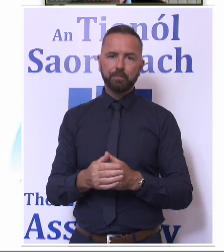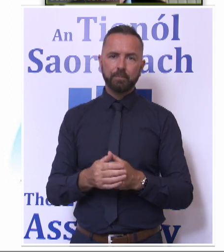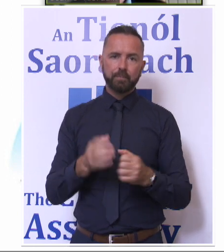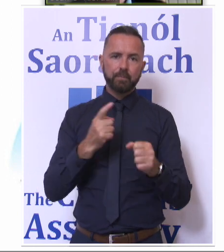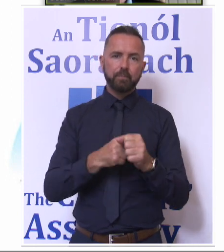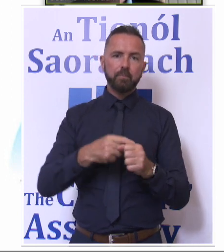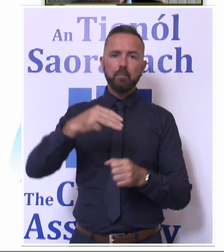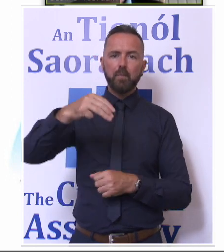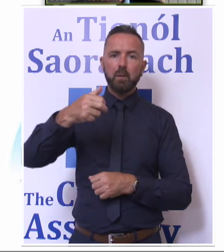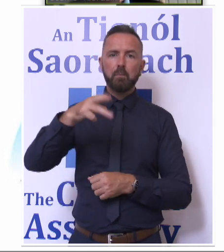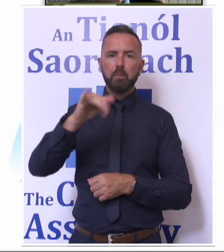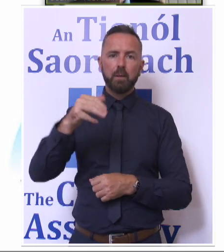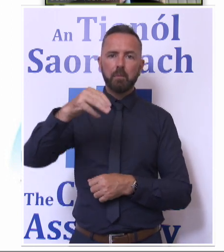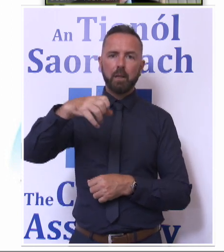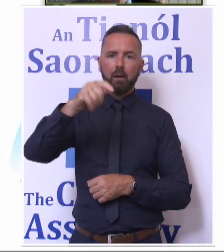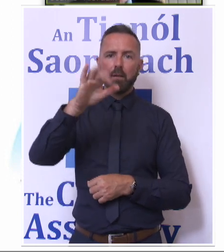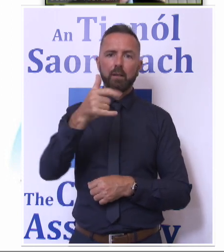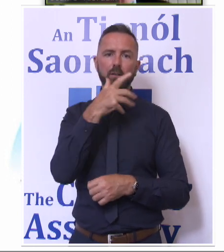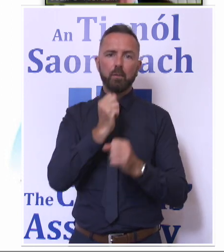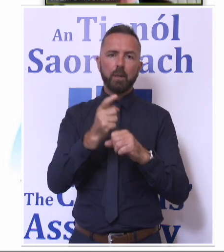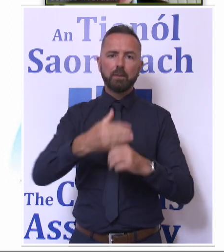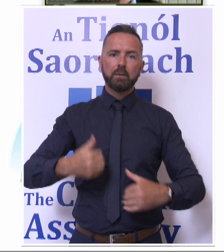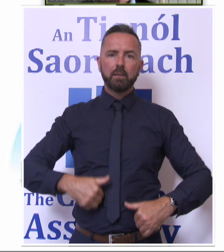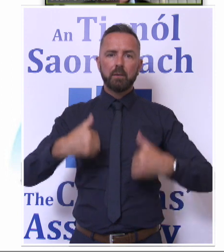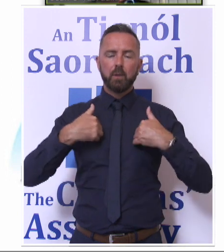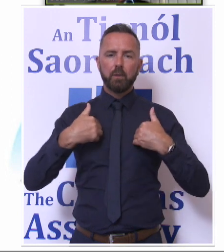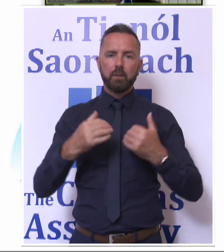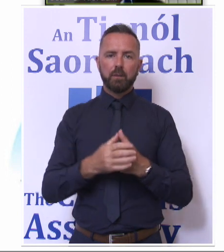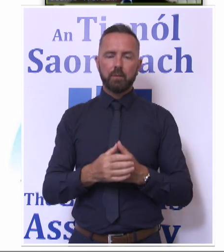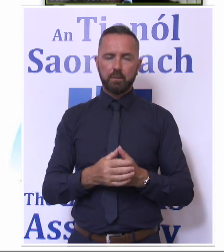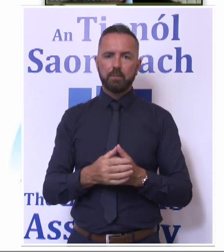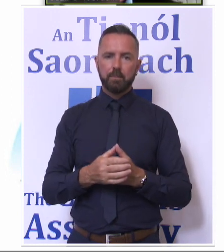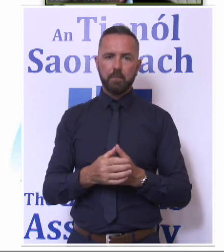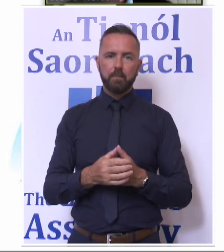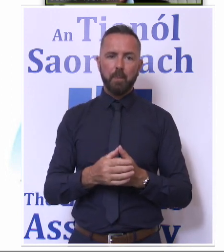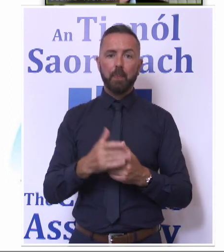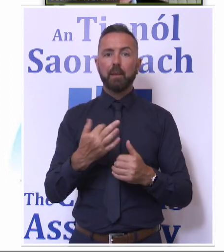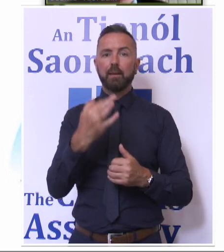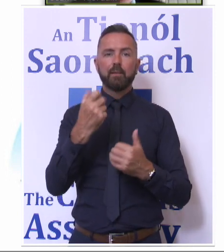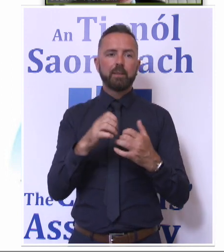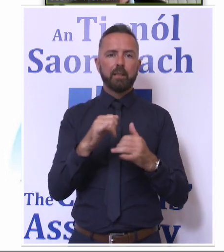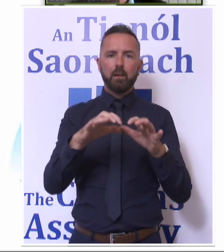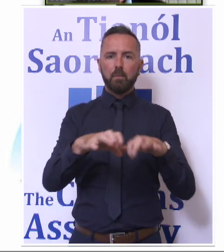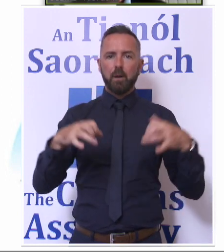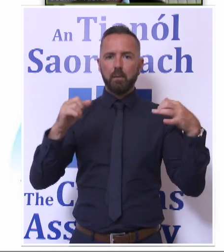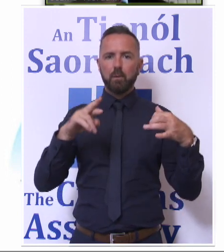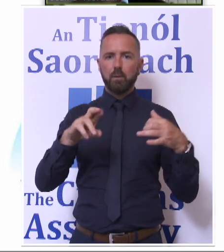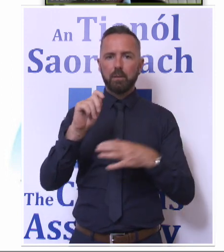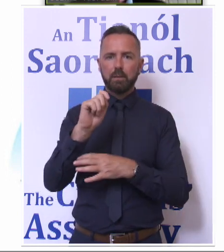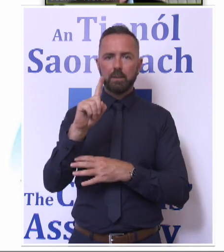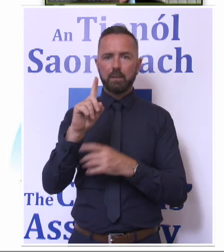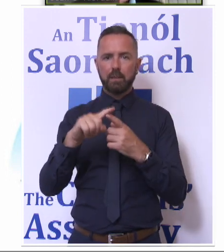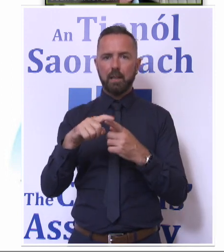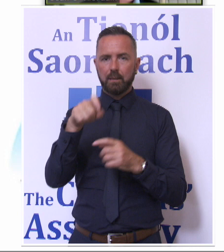Mayor McCarthy pointed this out in regard to the sort of circulars and letters that we get from our members of parliament, or TDs and senators, who